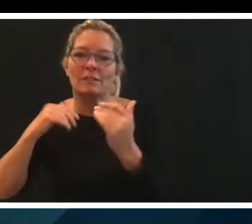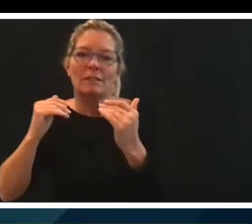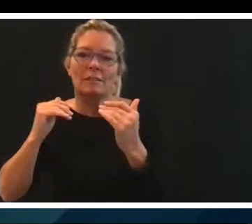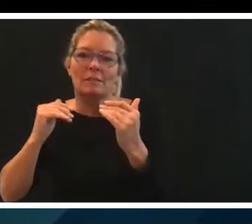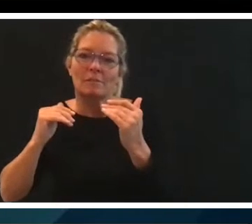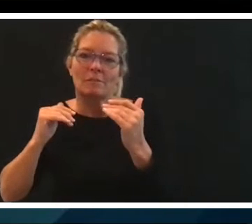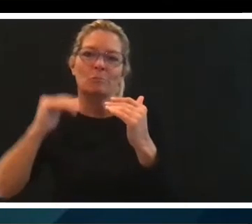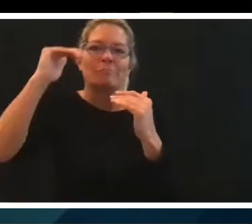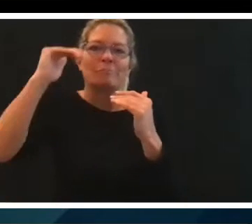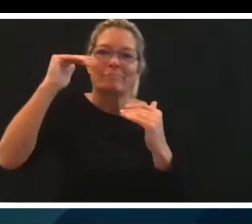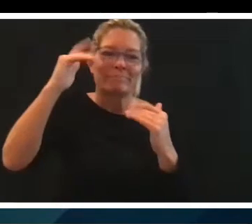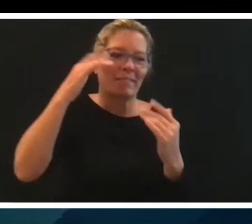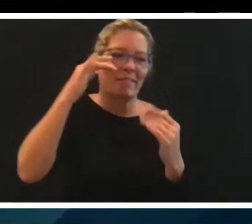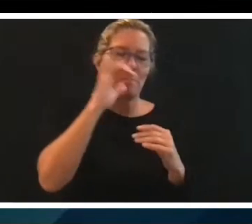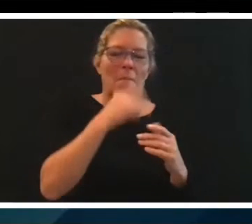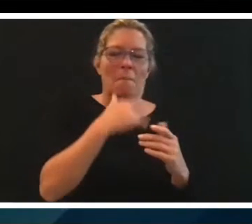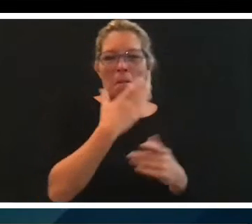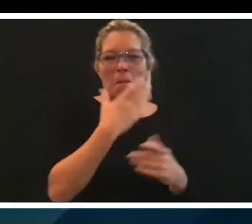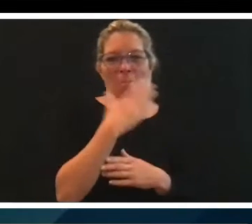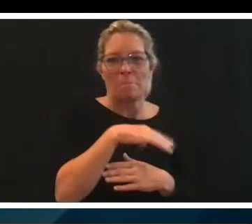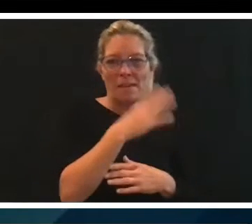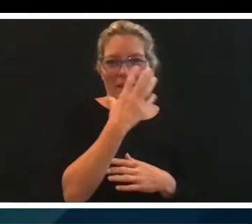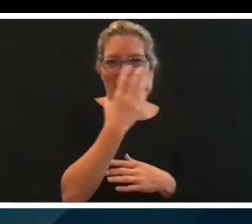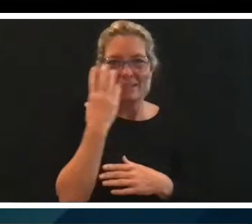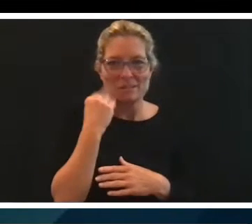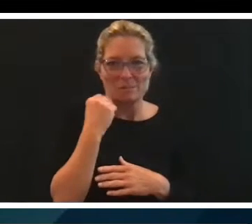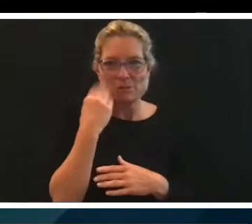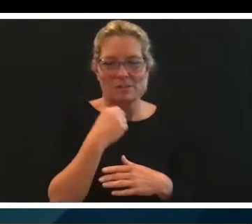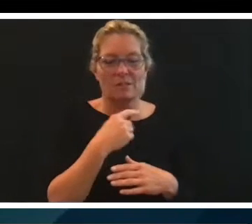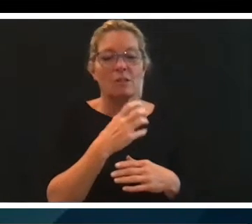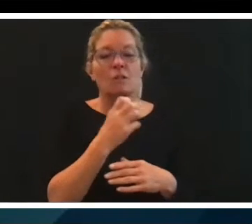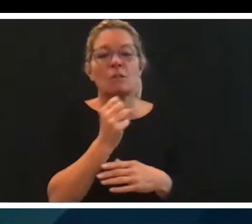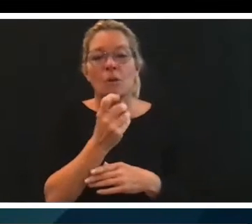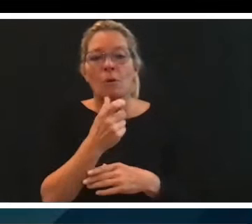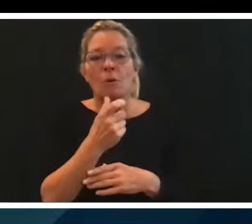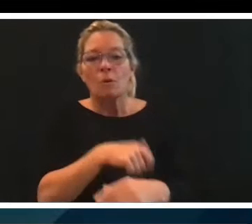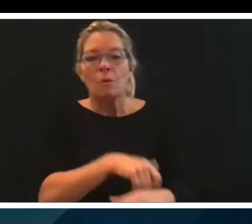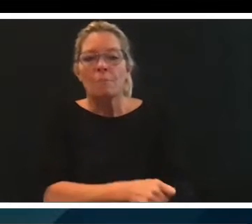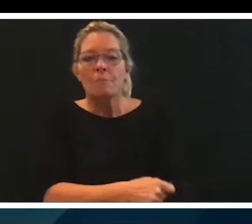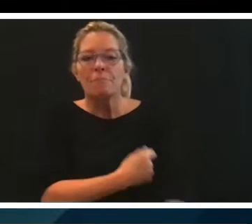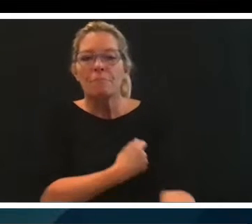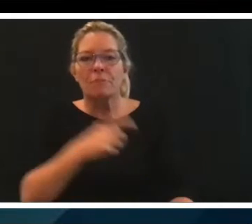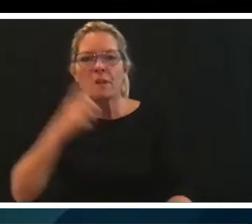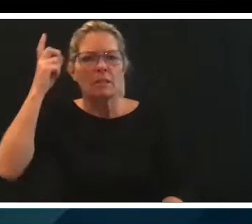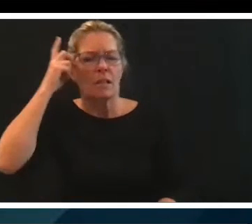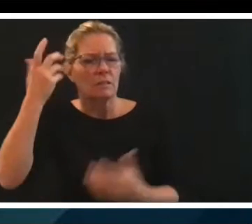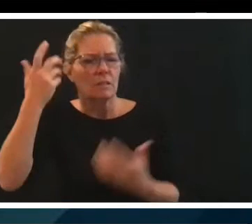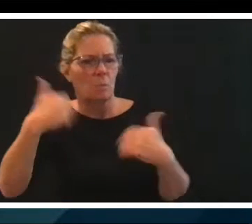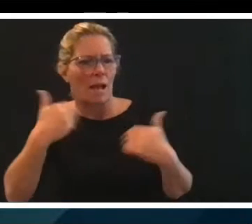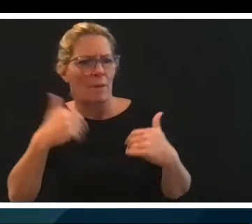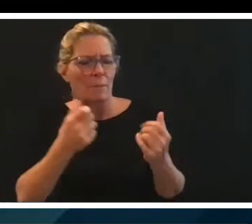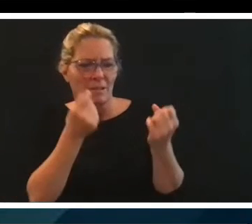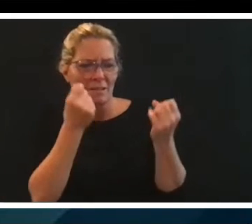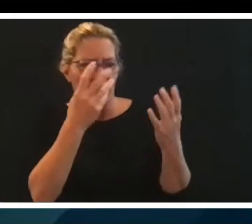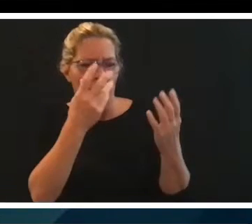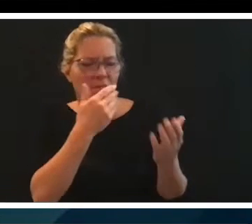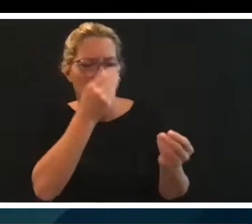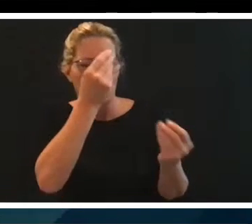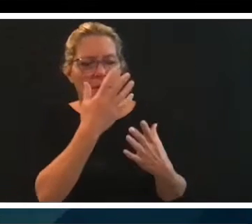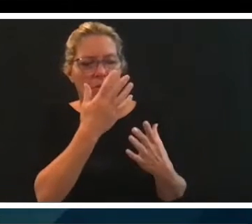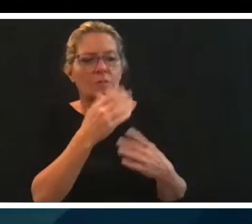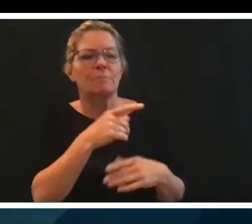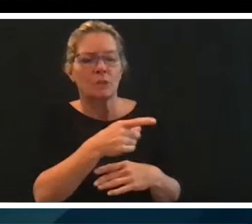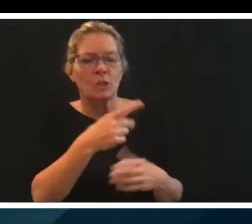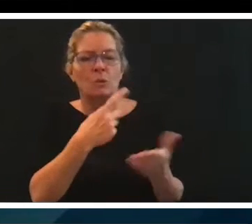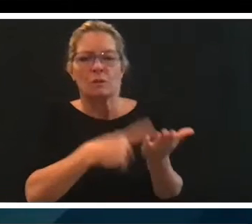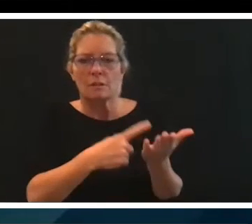There's so much in there that you just shared, but I'm just curious. You were talking about being the first in Long Island